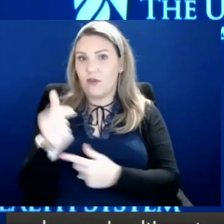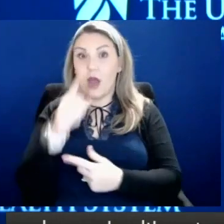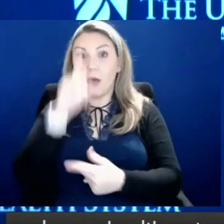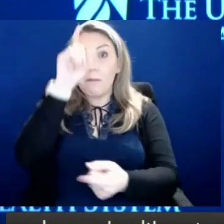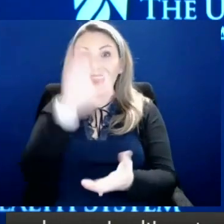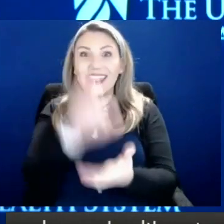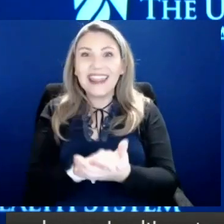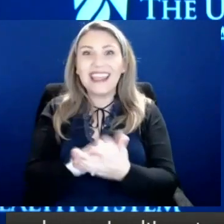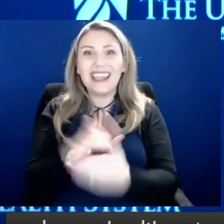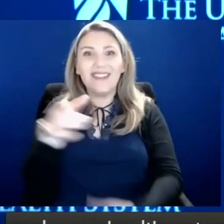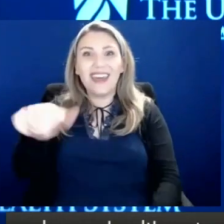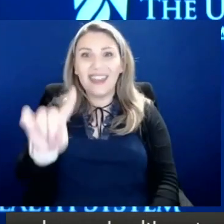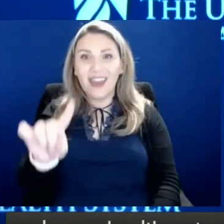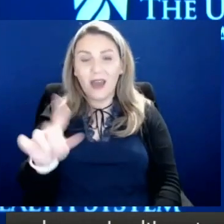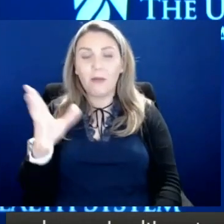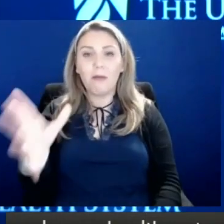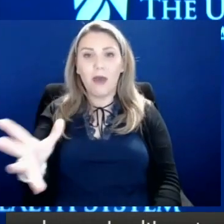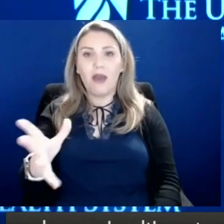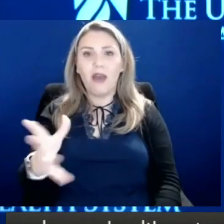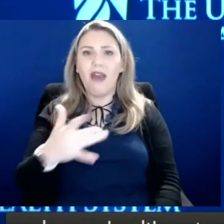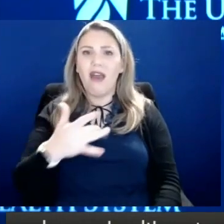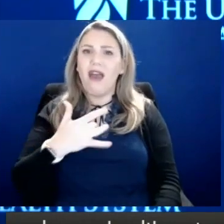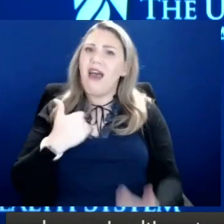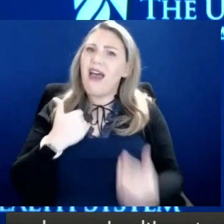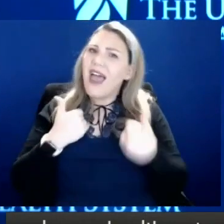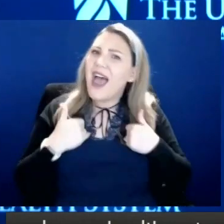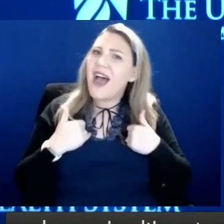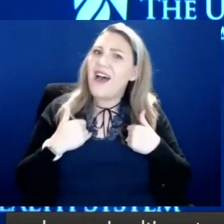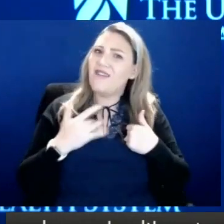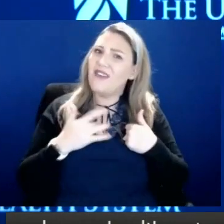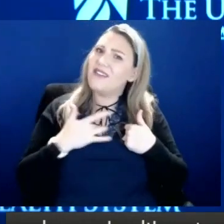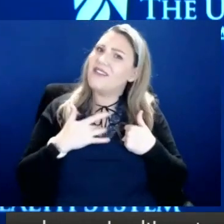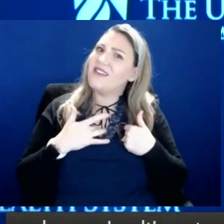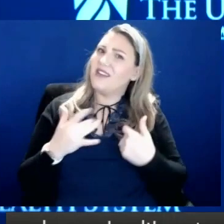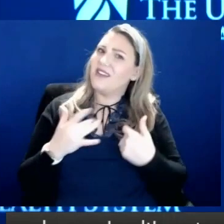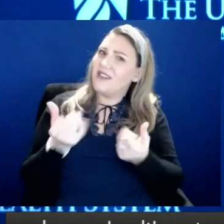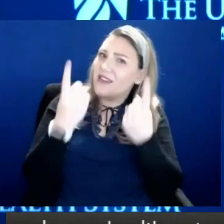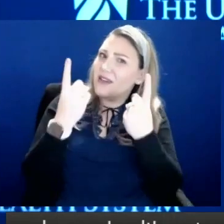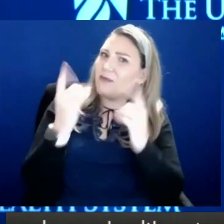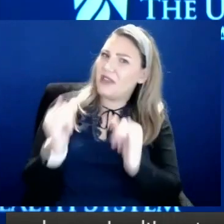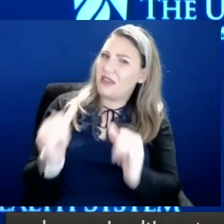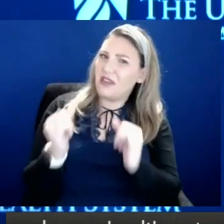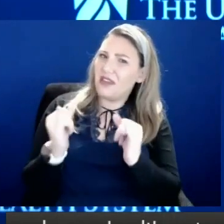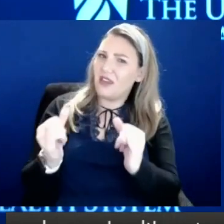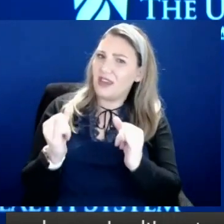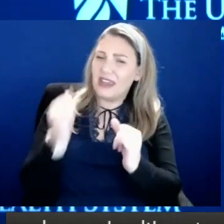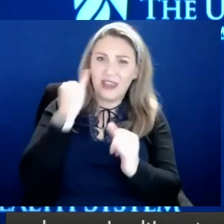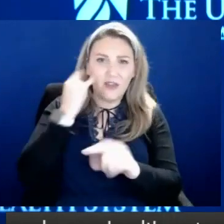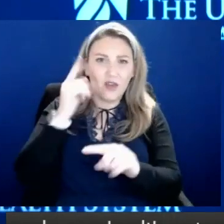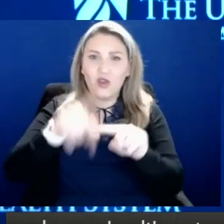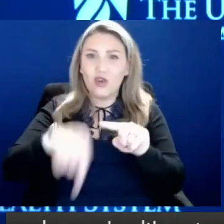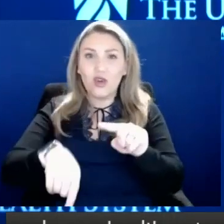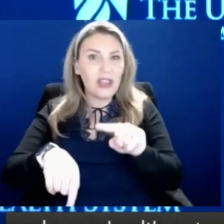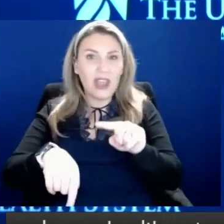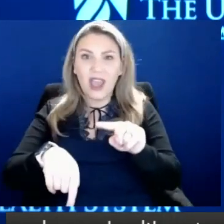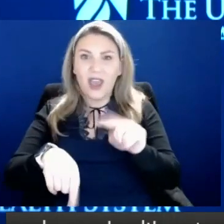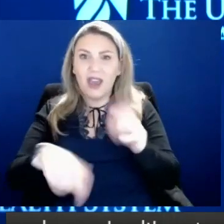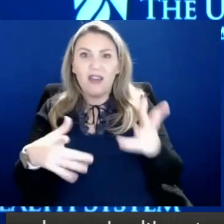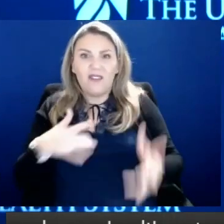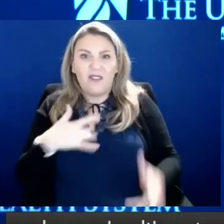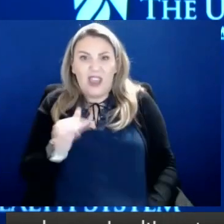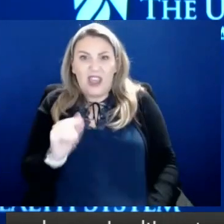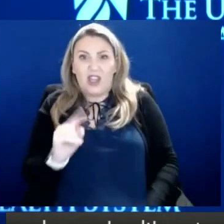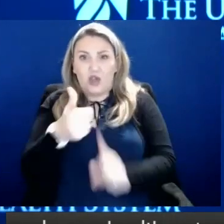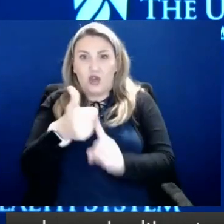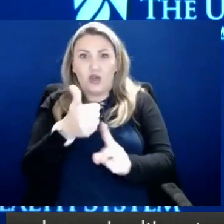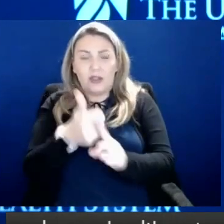just have empathy for them, because unless you feel it, it's indescribable. The only way I can describe it, and ladies, maybe